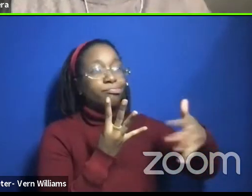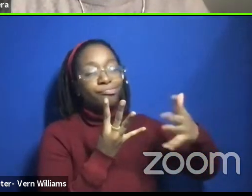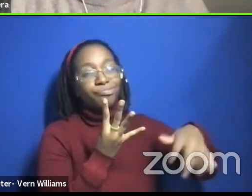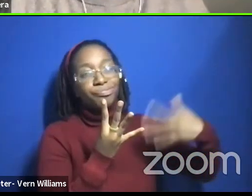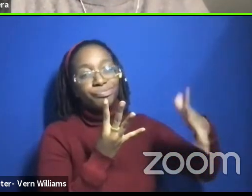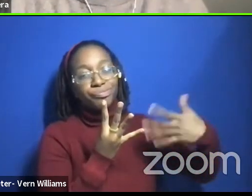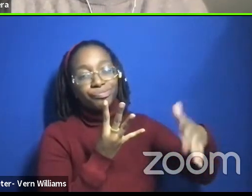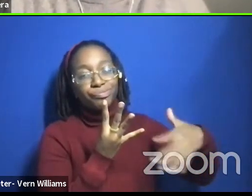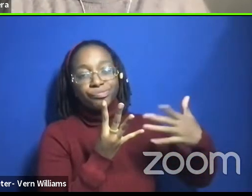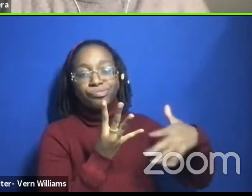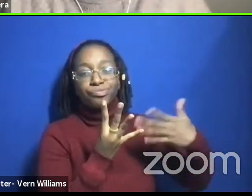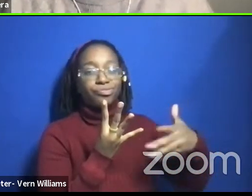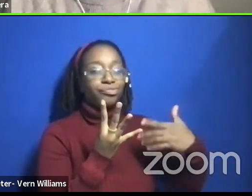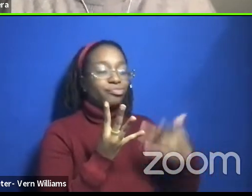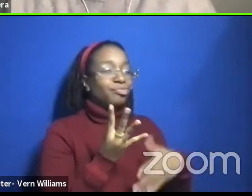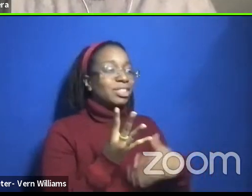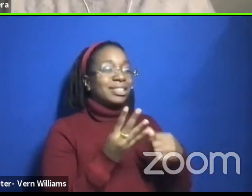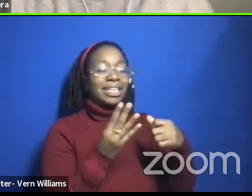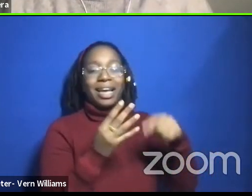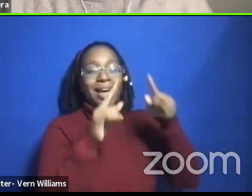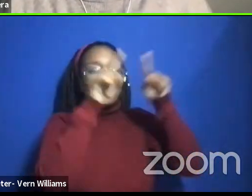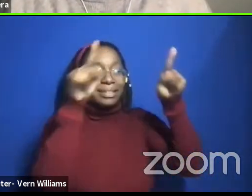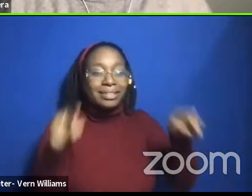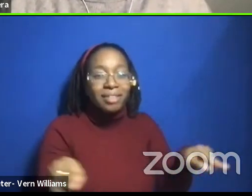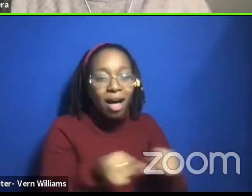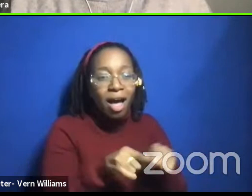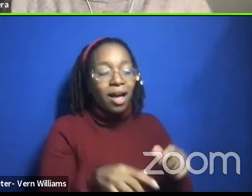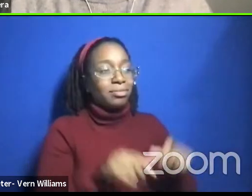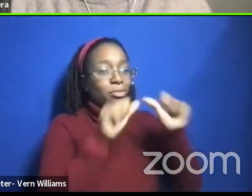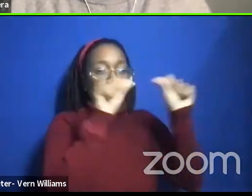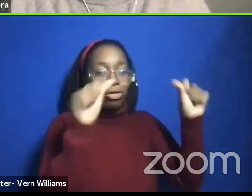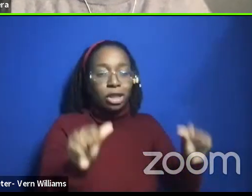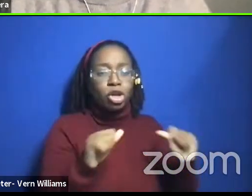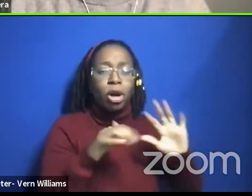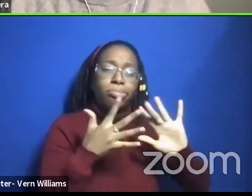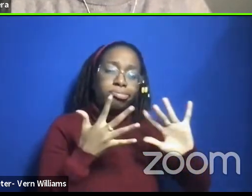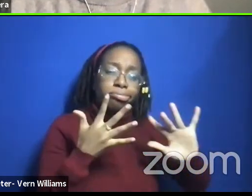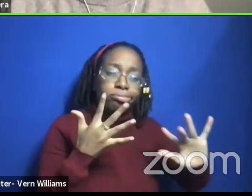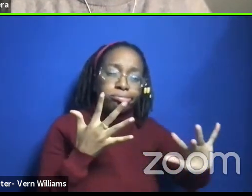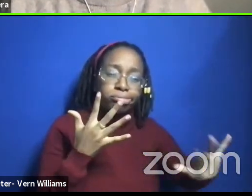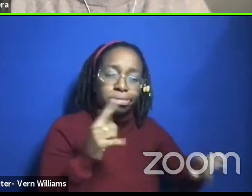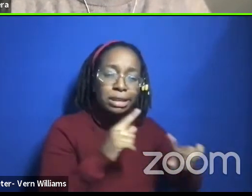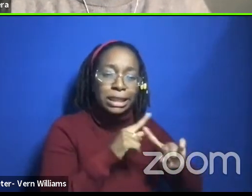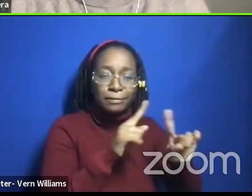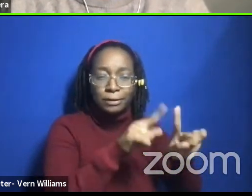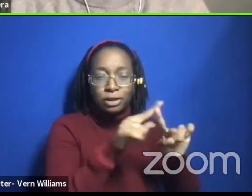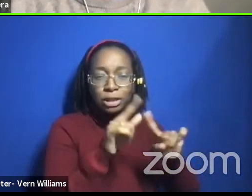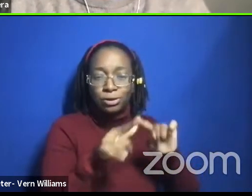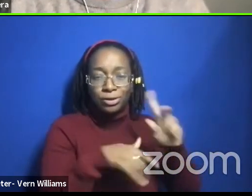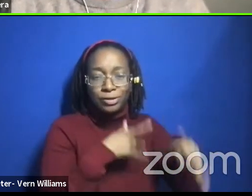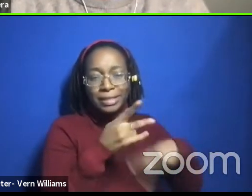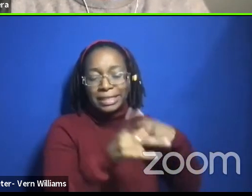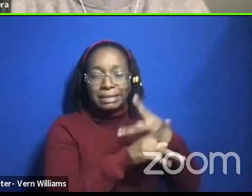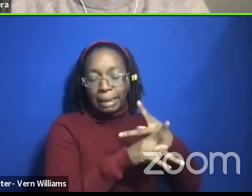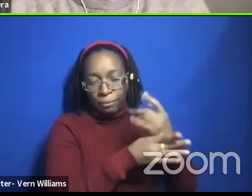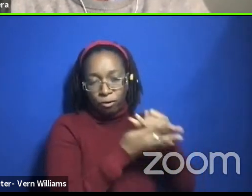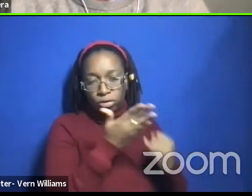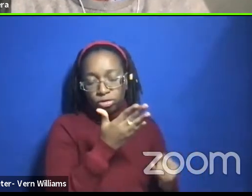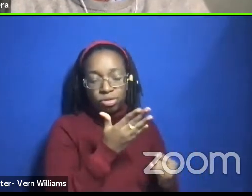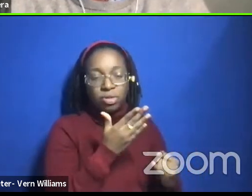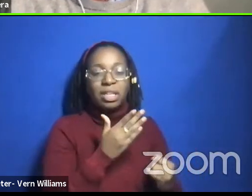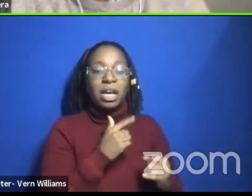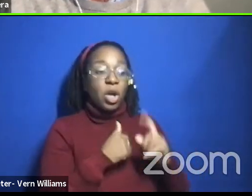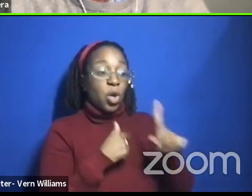of design and architecture and so forth. And as an educator, you know, you don't get hired to only